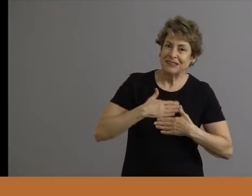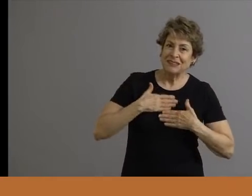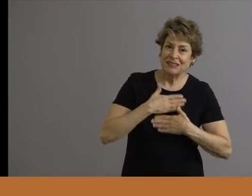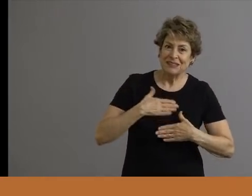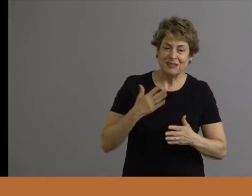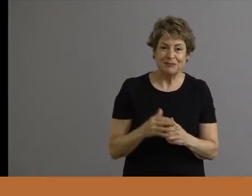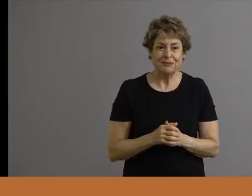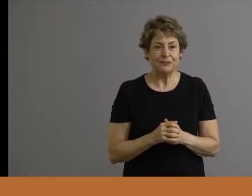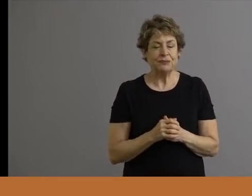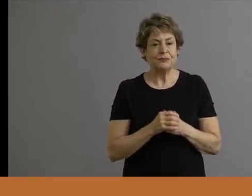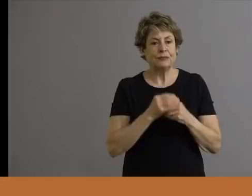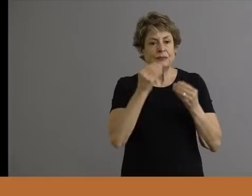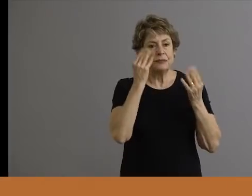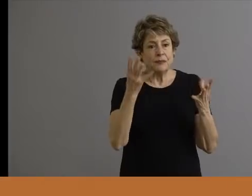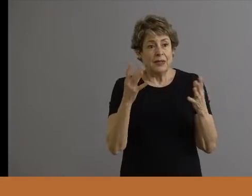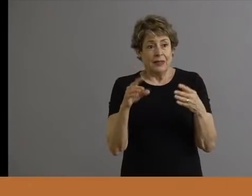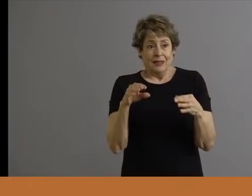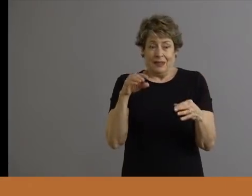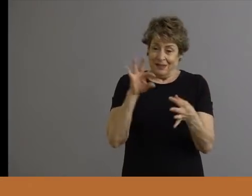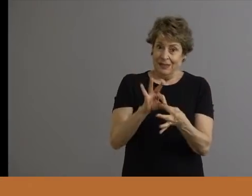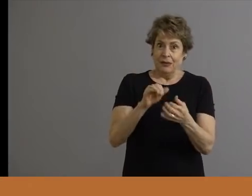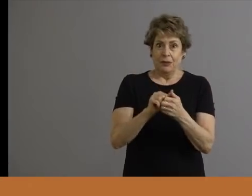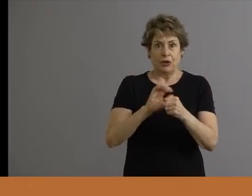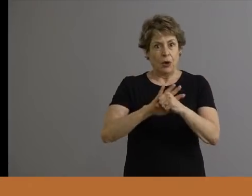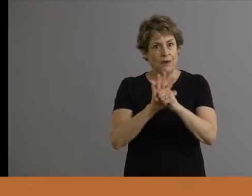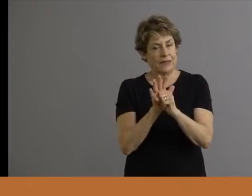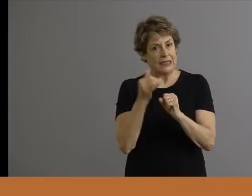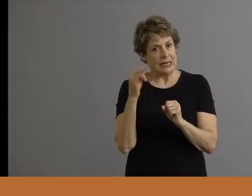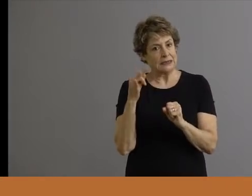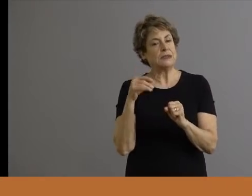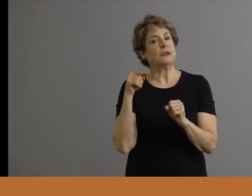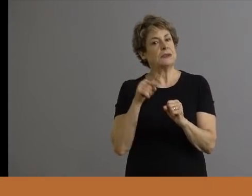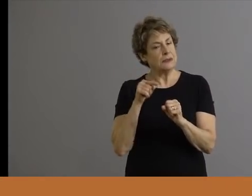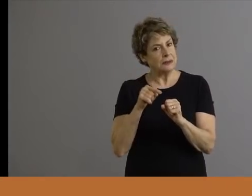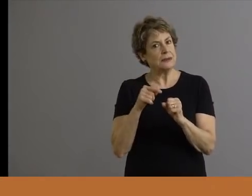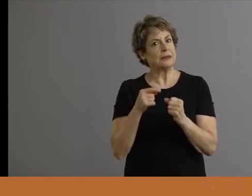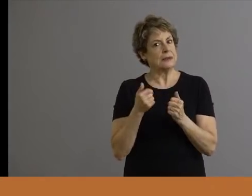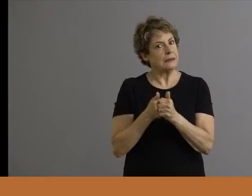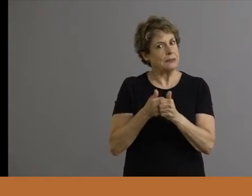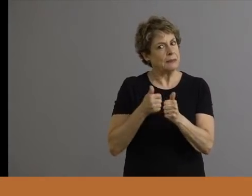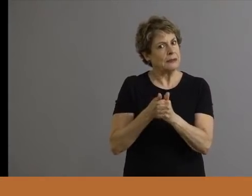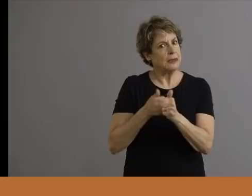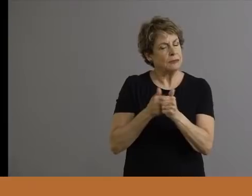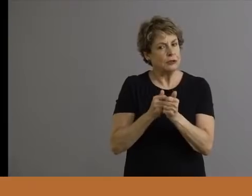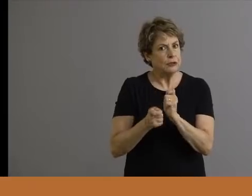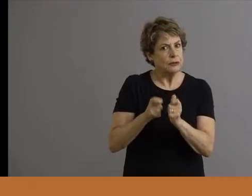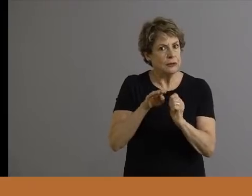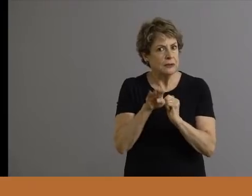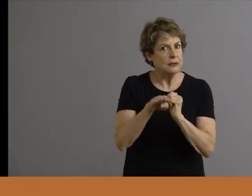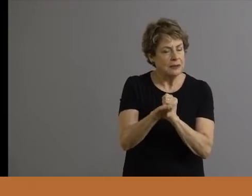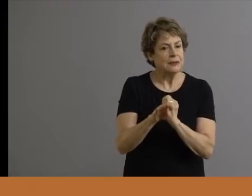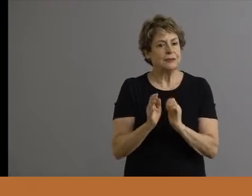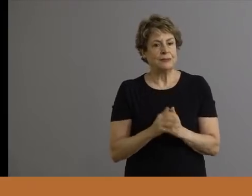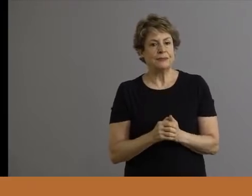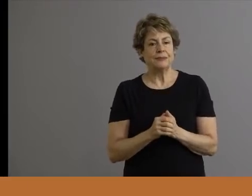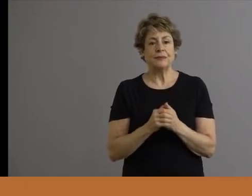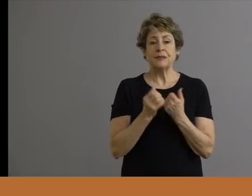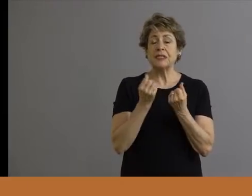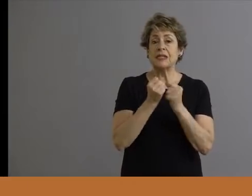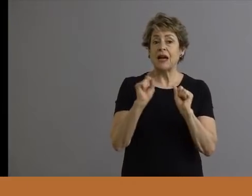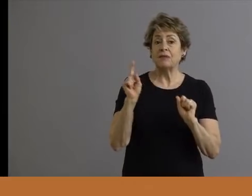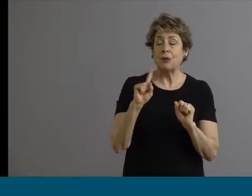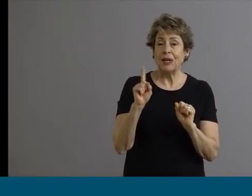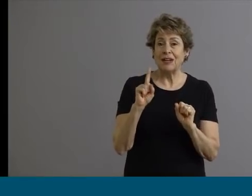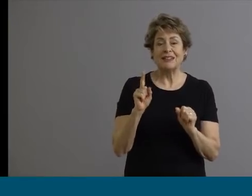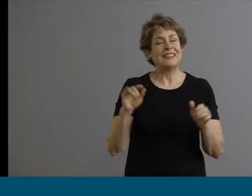around COVID-19, that people are safer at home, and if they don't have any place to go, stay home.